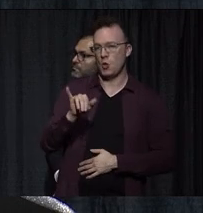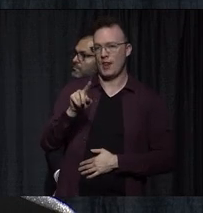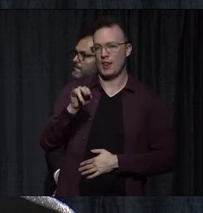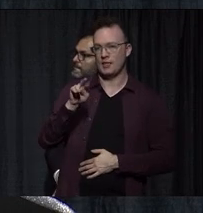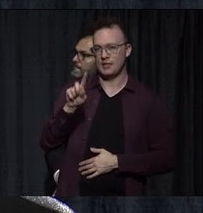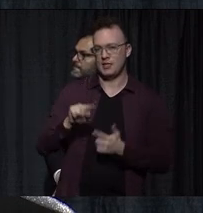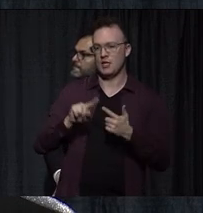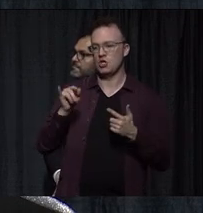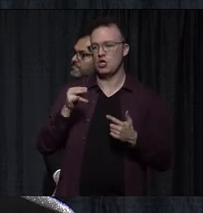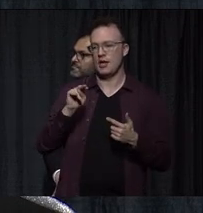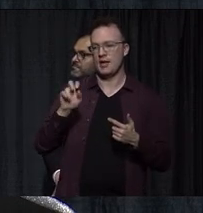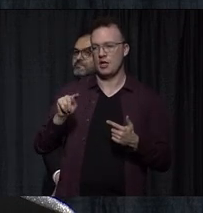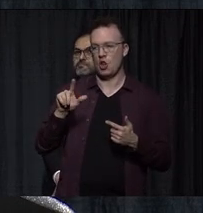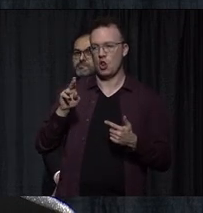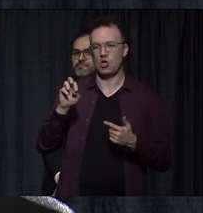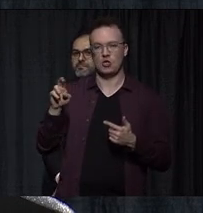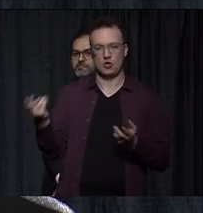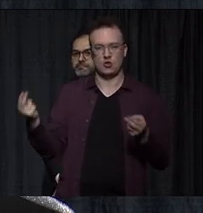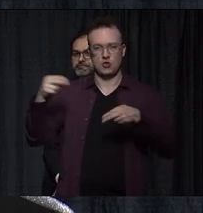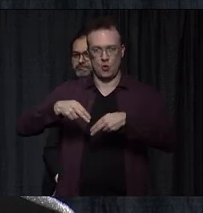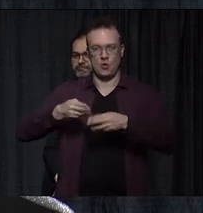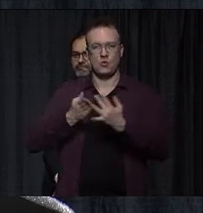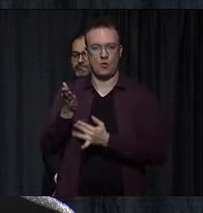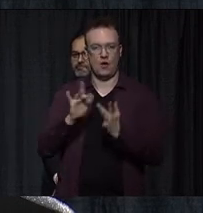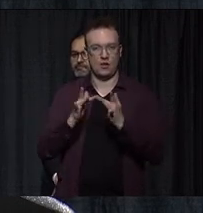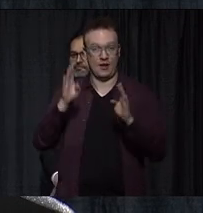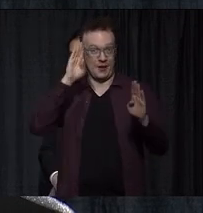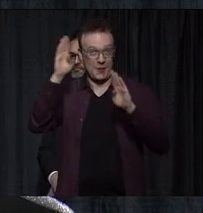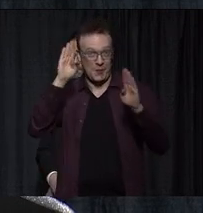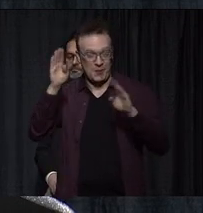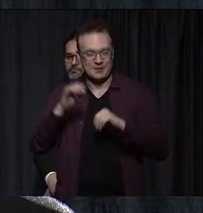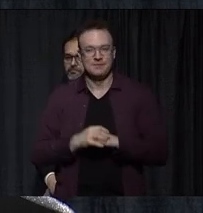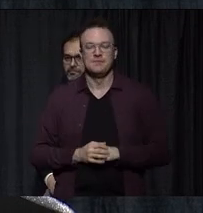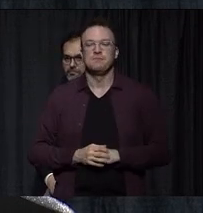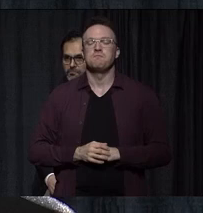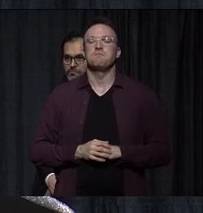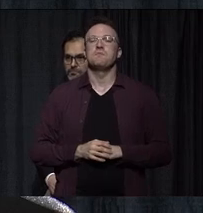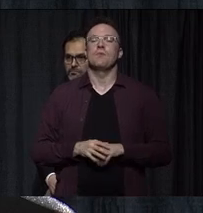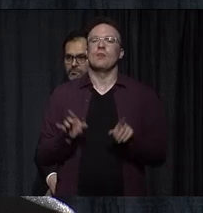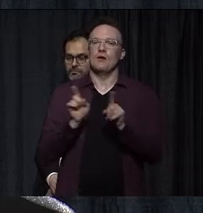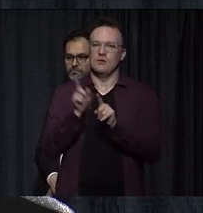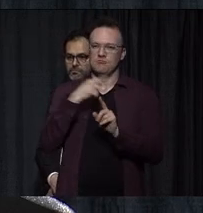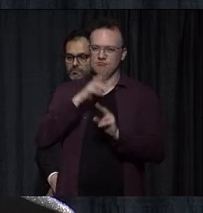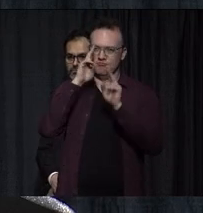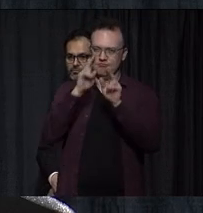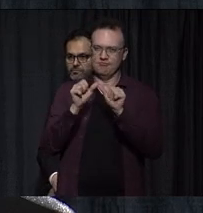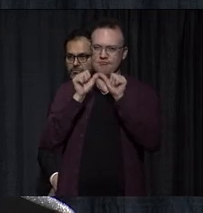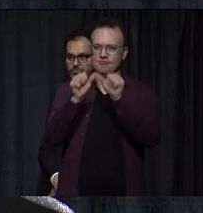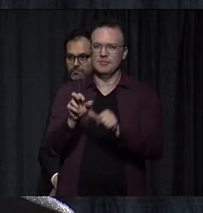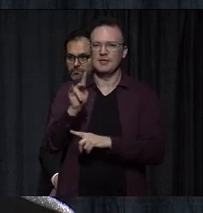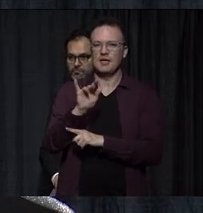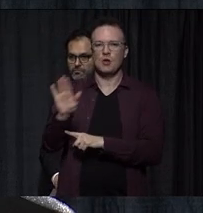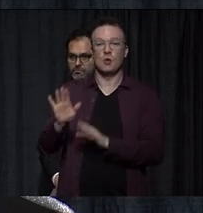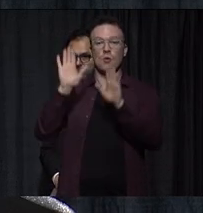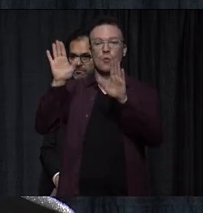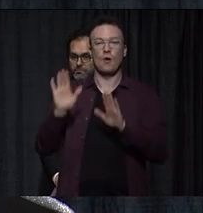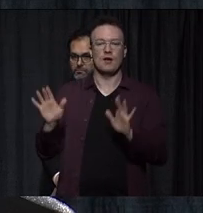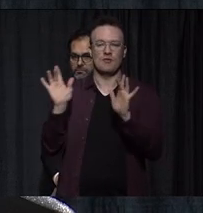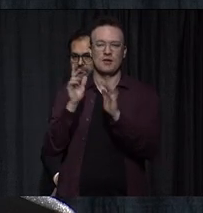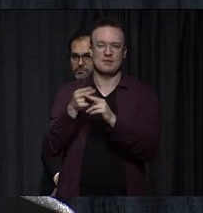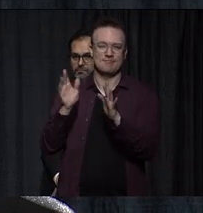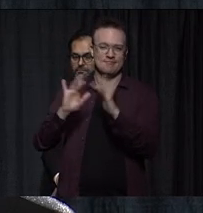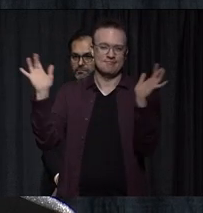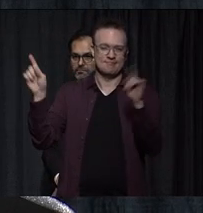Janet Looker from the family are joining us virtually this evening. Hello. And we continue to honor Kitty's wonderful legacy with